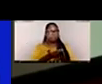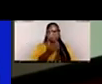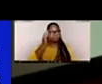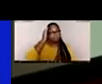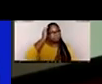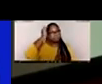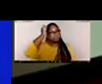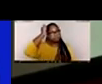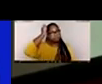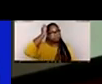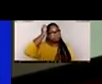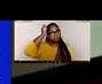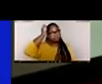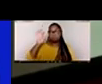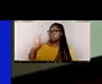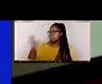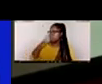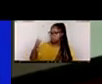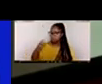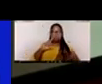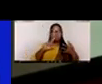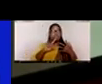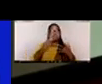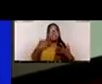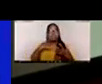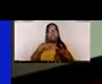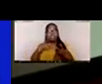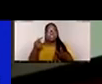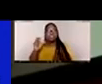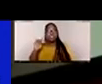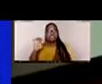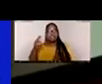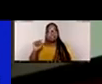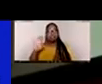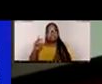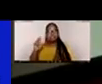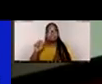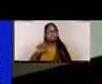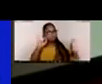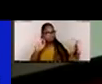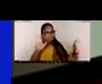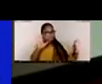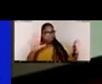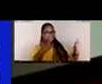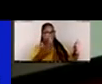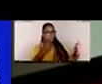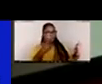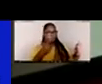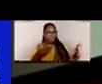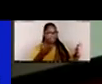Thank you, sir. Jeannie Hutchins? Yes, hello. Thank you for inviting us to